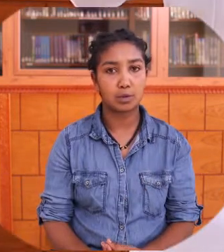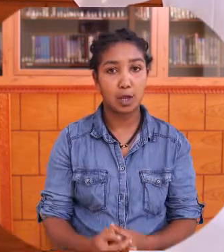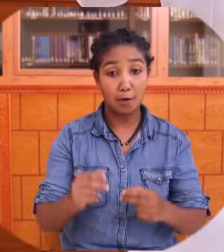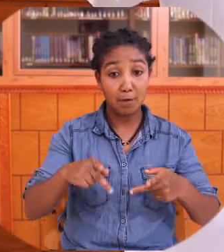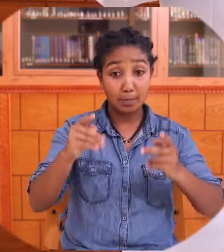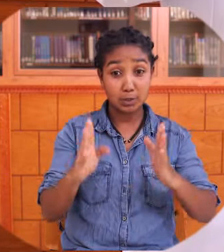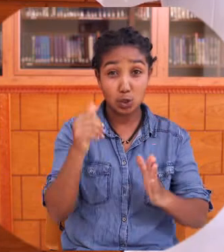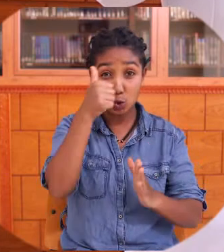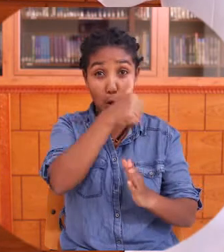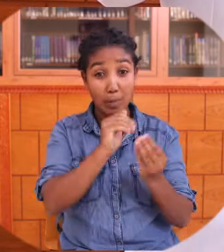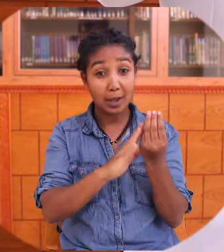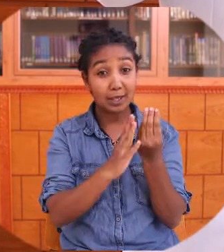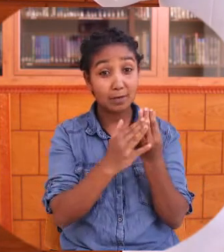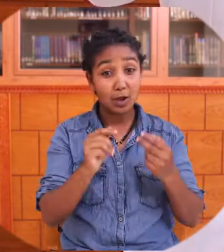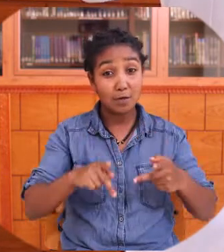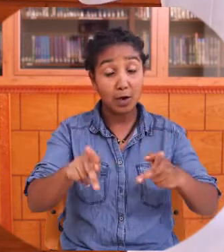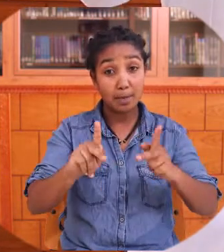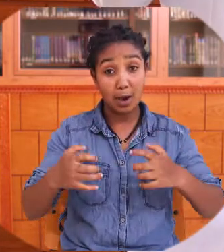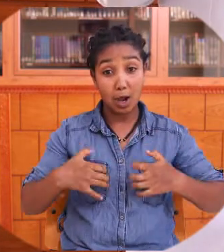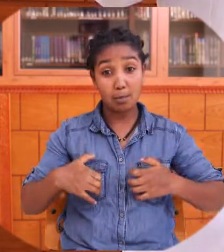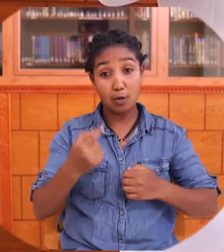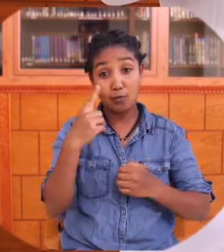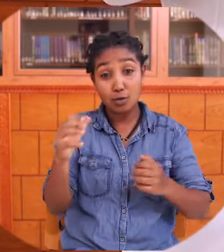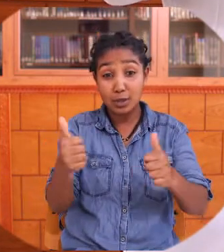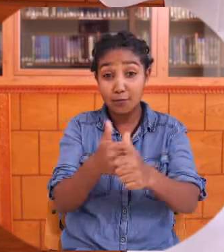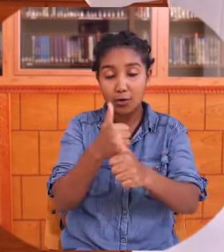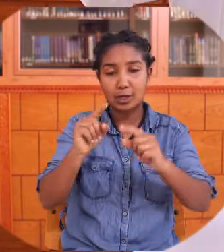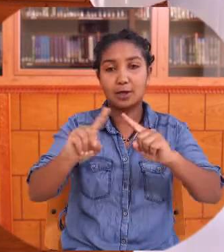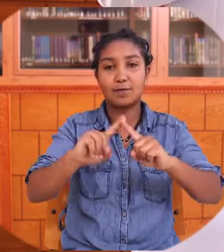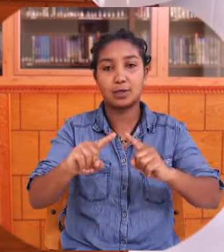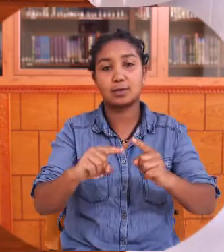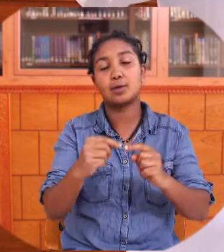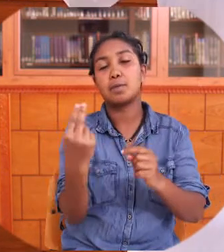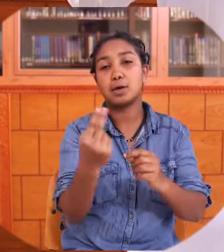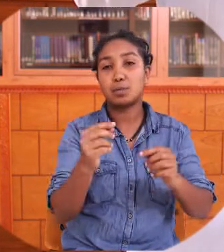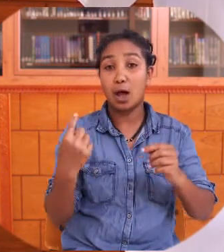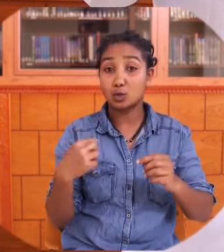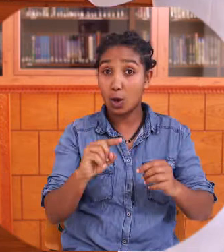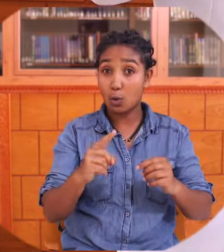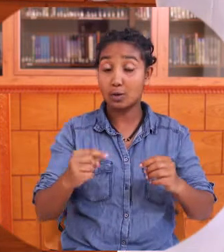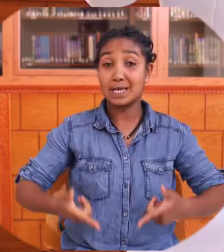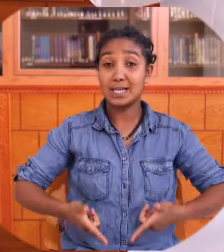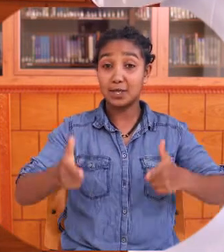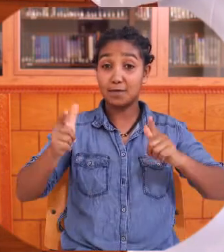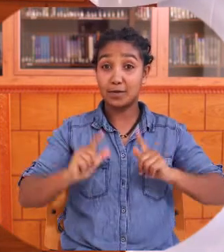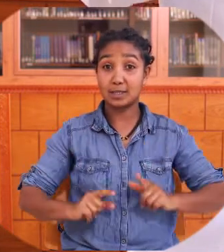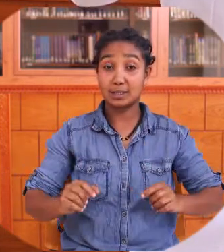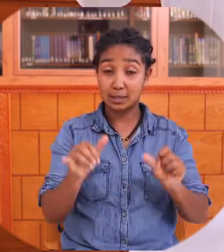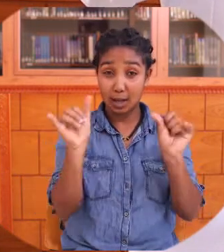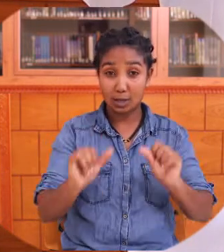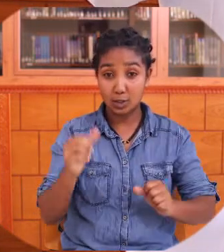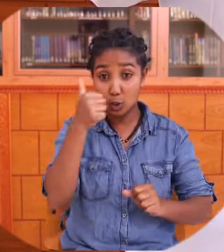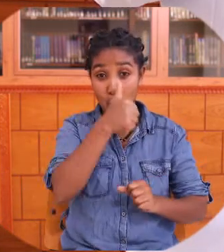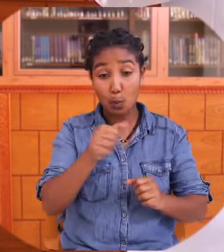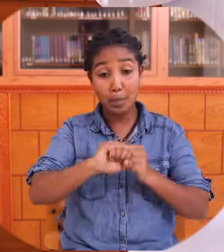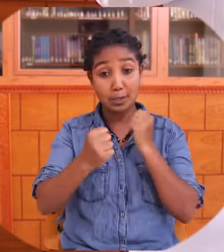Farmers in Ethiopia keep farm animals for the following different purposes. Actually, our living standards in Ethiopia